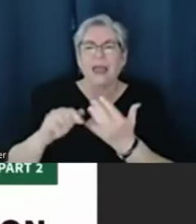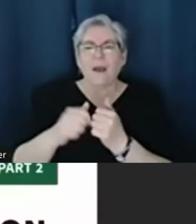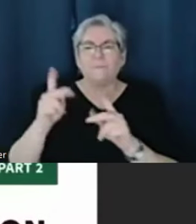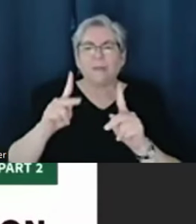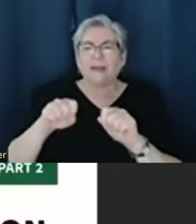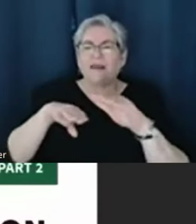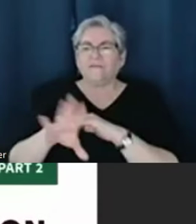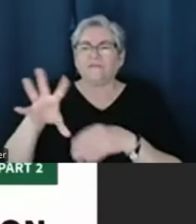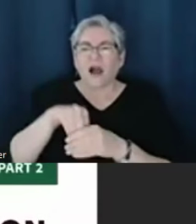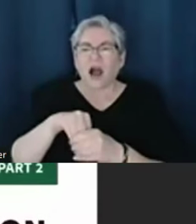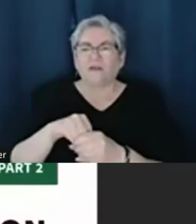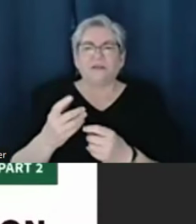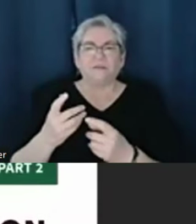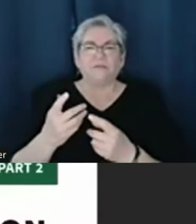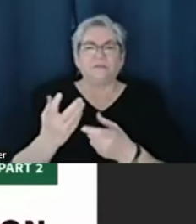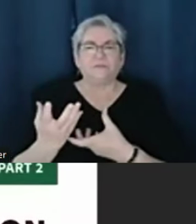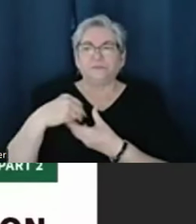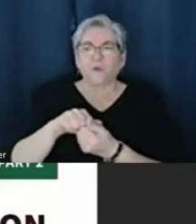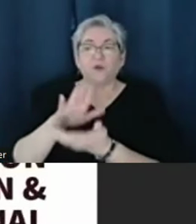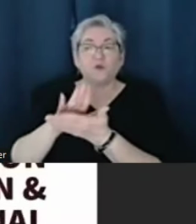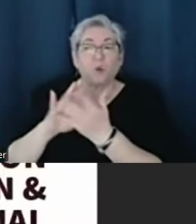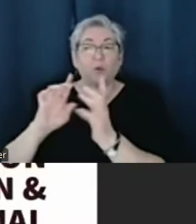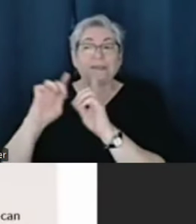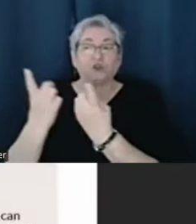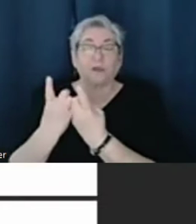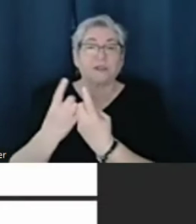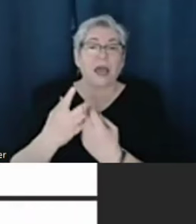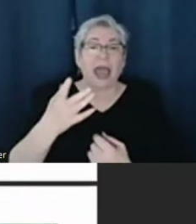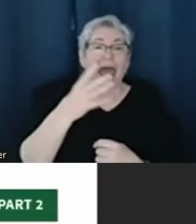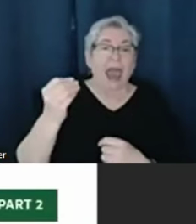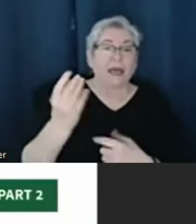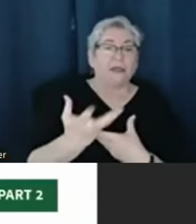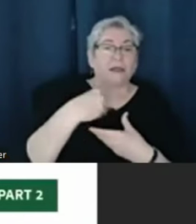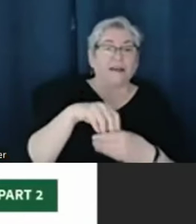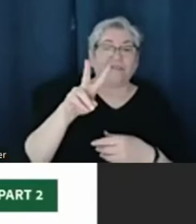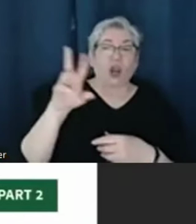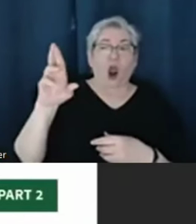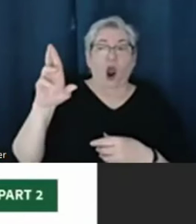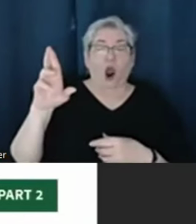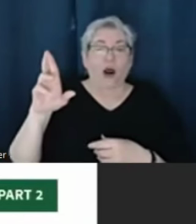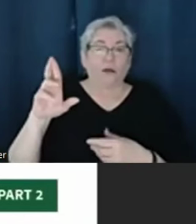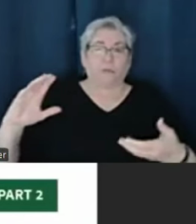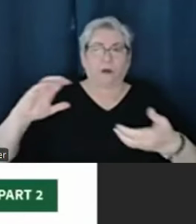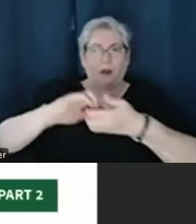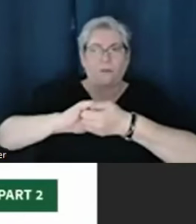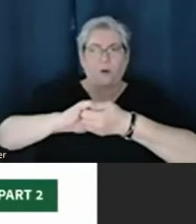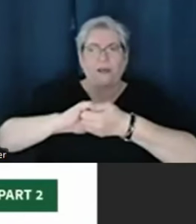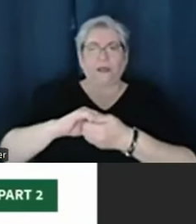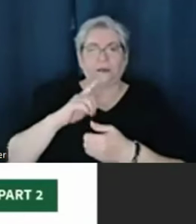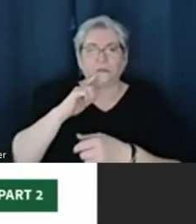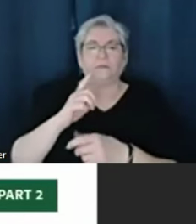they can engage their school districts, and engage VR as a collaborator in providing VR services